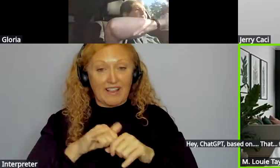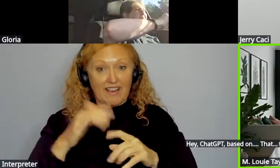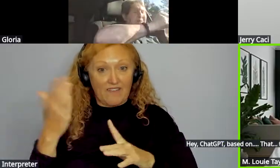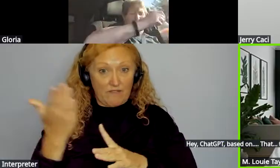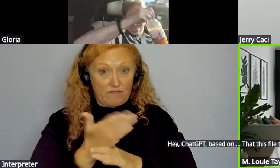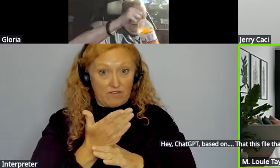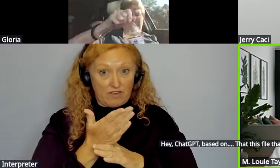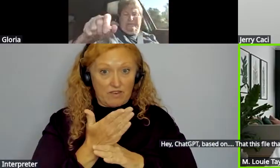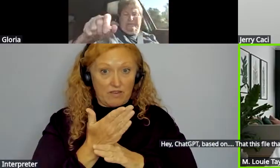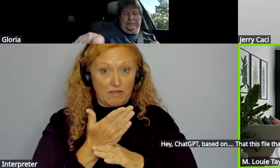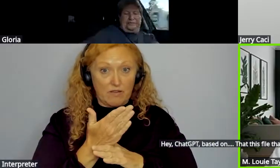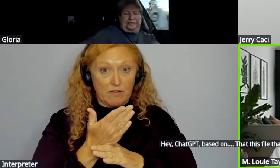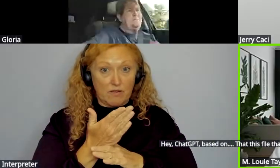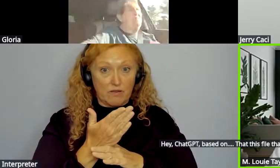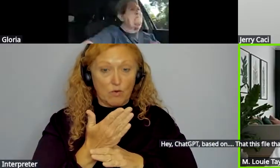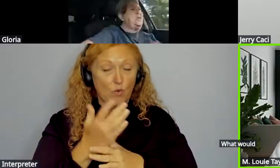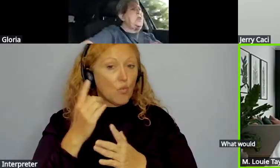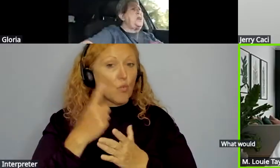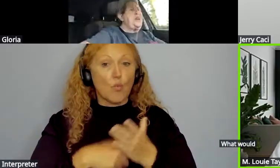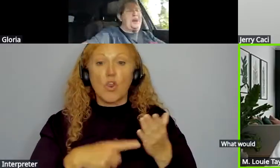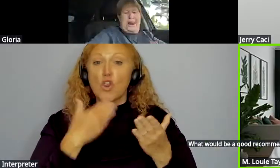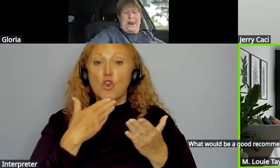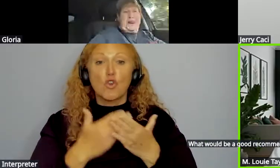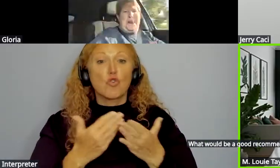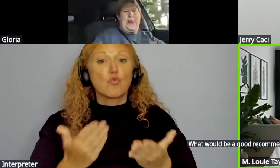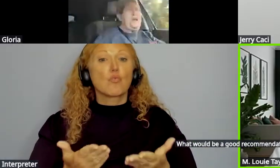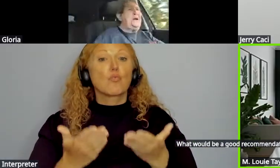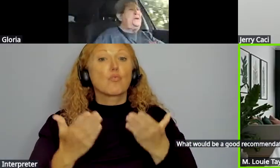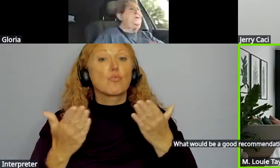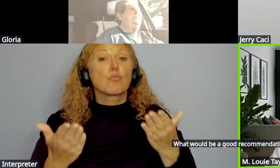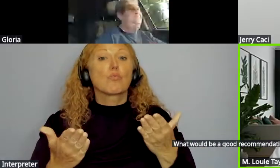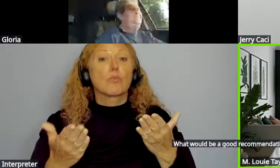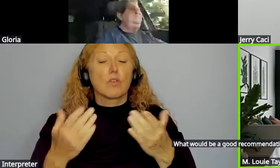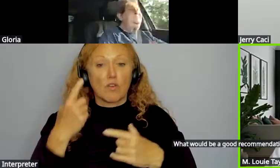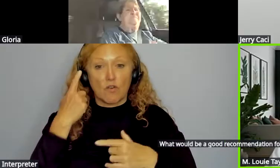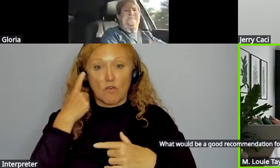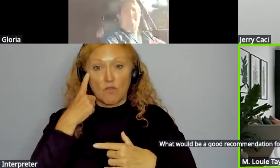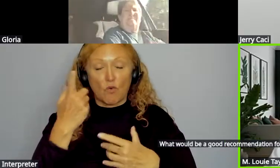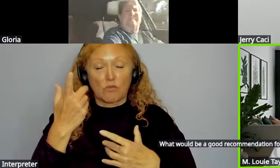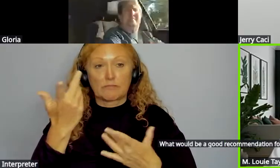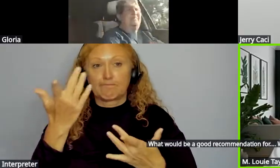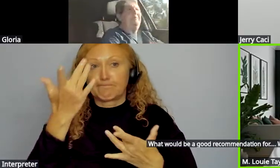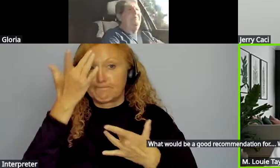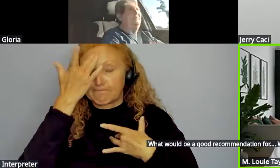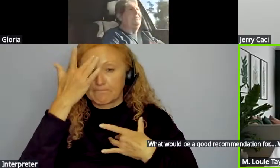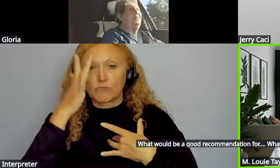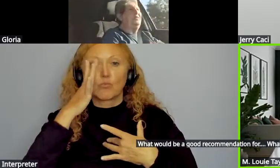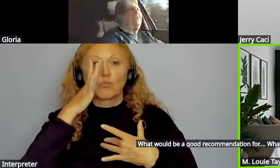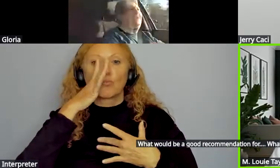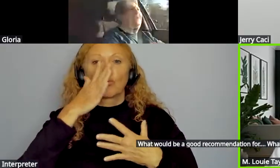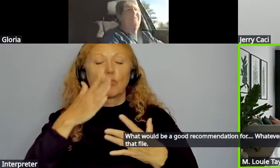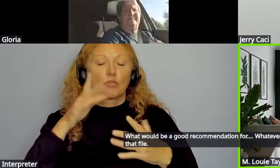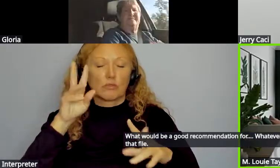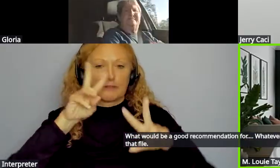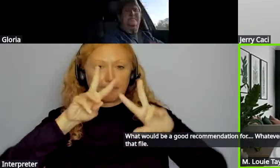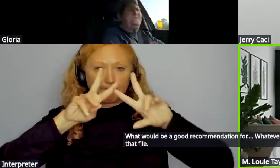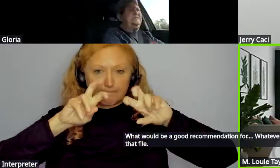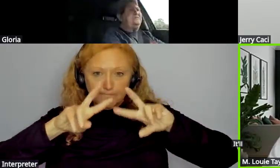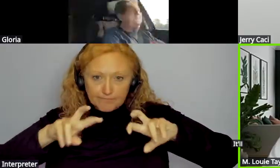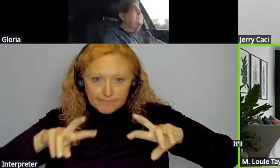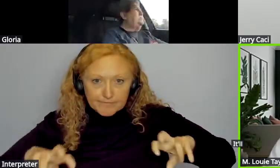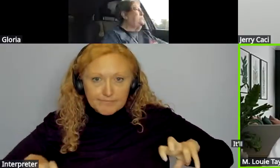you, what would be a good recommendation for whatever ailed me?" It'll go through that file. It'll find